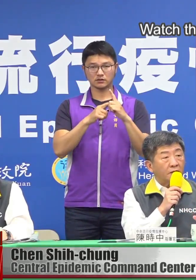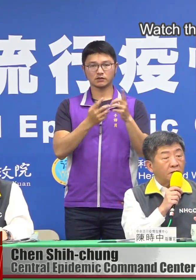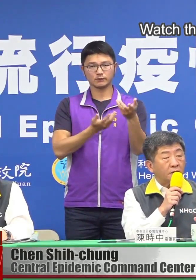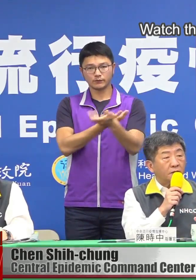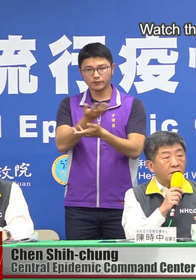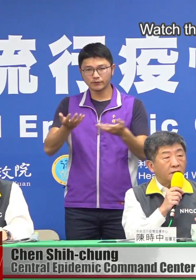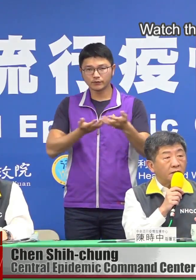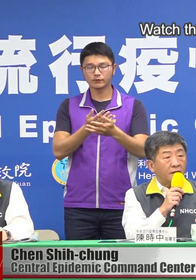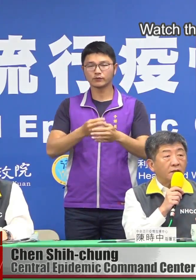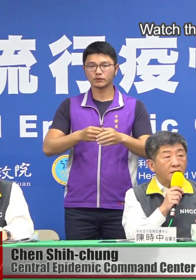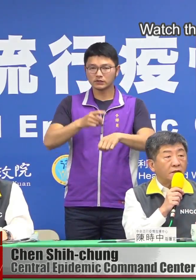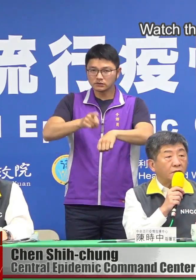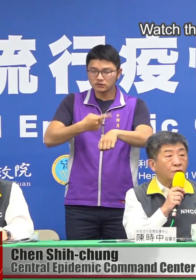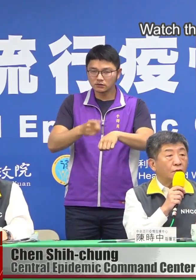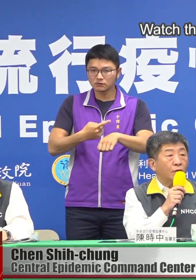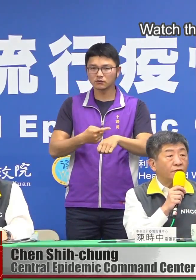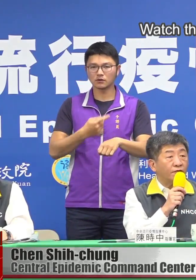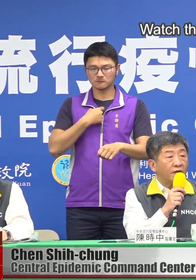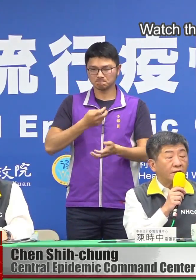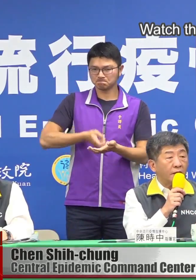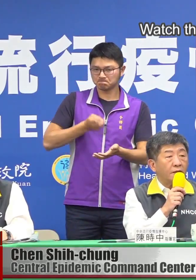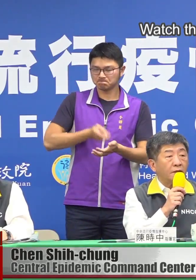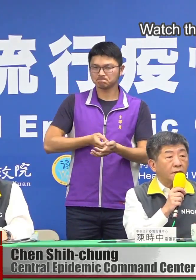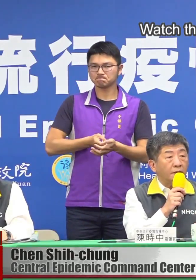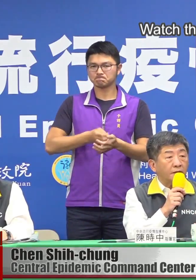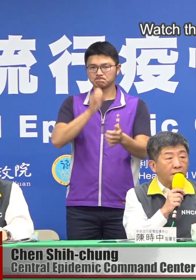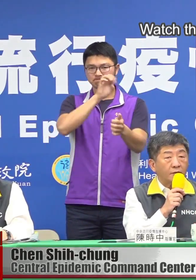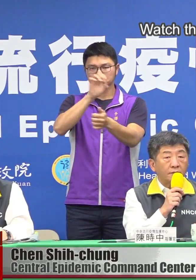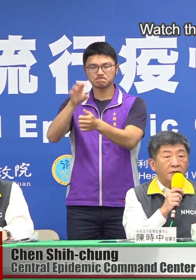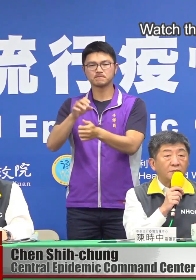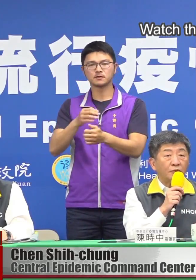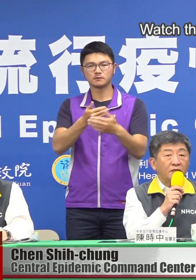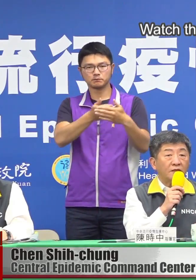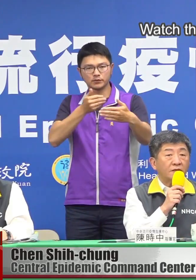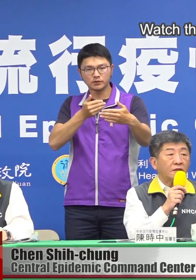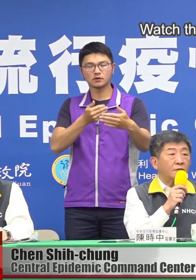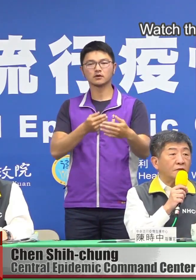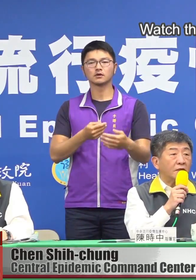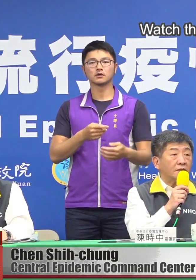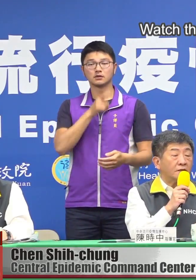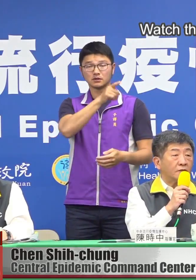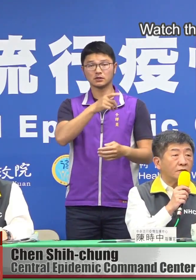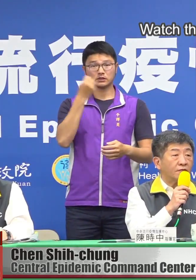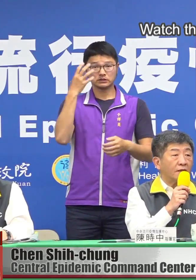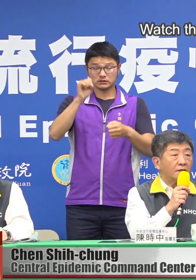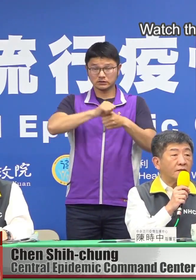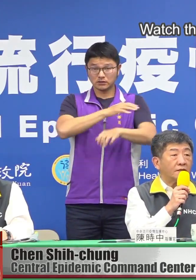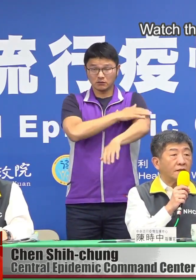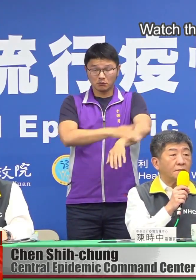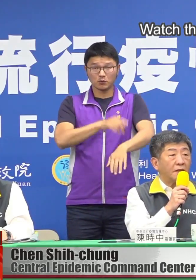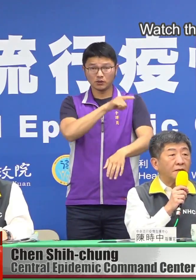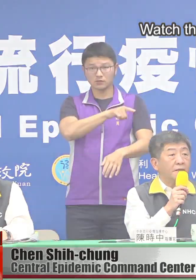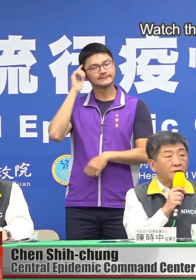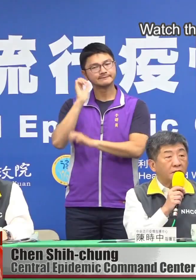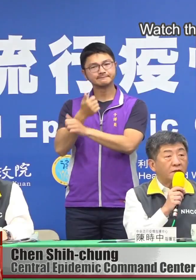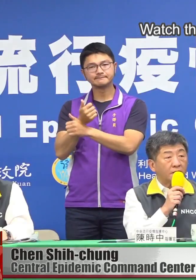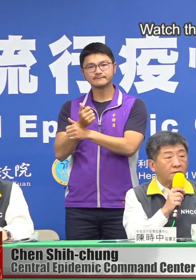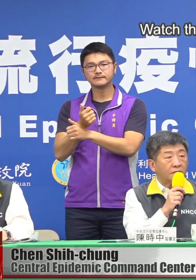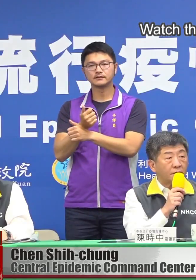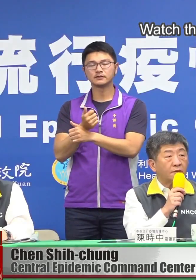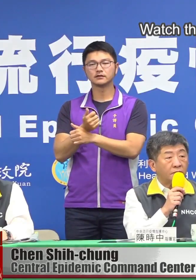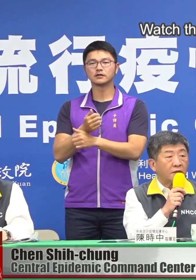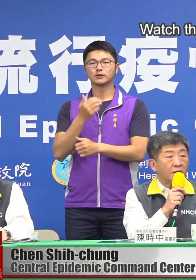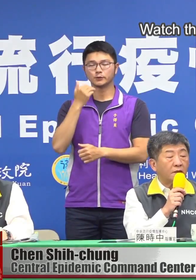We're investigating whether social distancing can be regulated more strictly. We take this seriously. But of course, it won't be like Singapore, where they fine